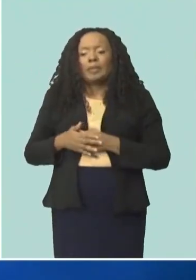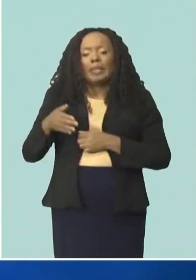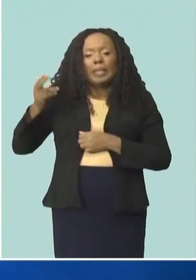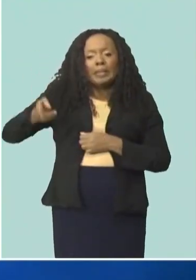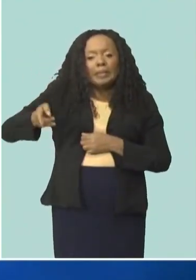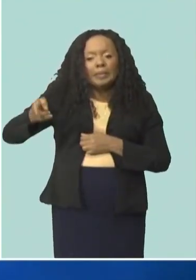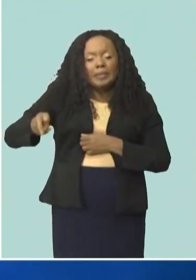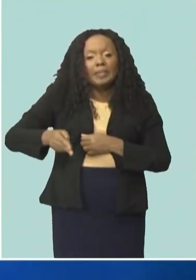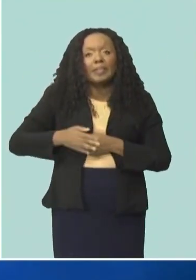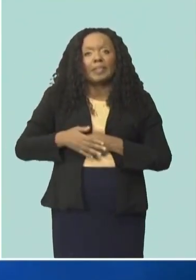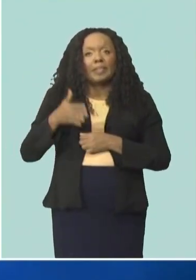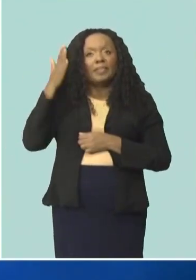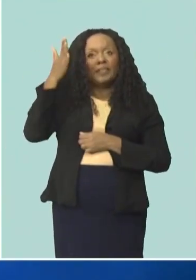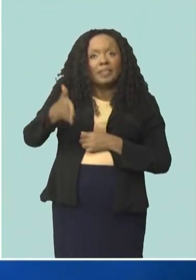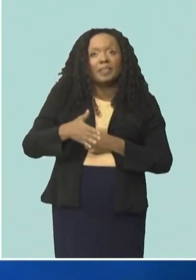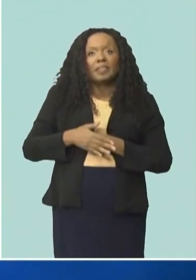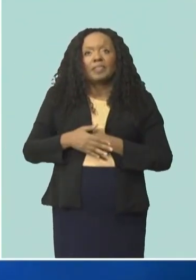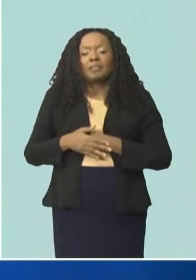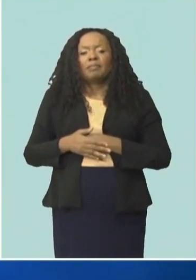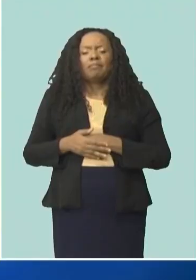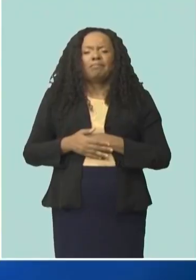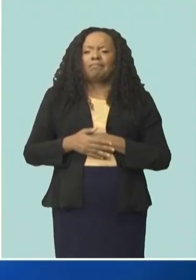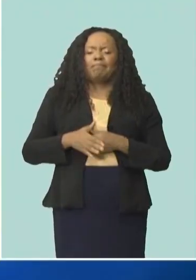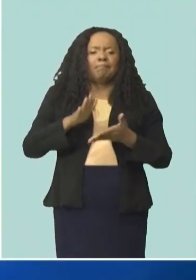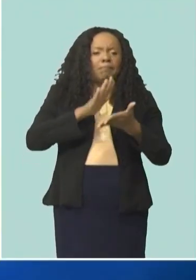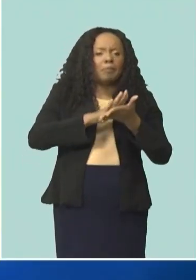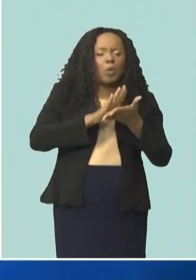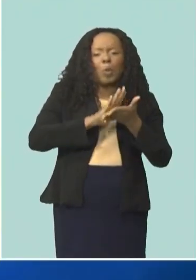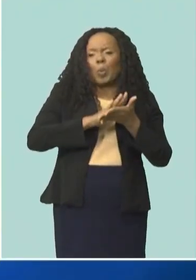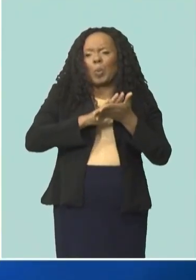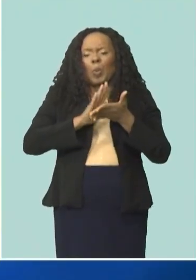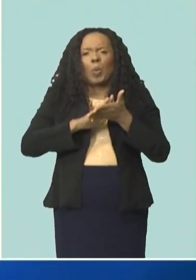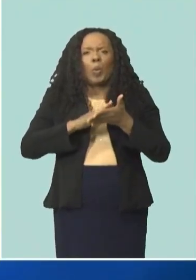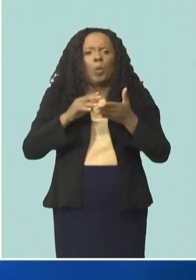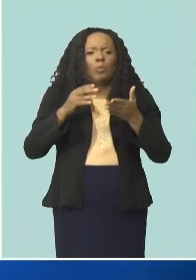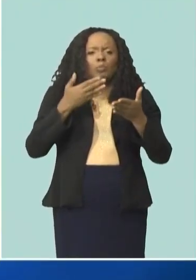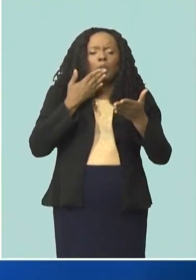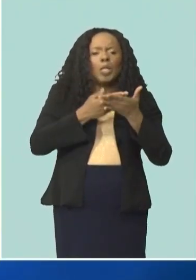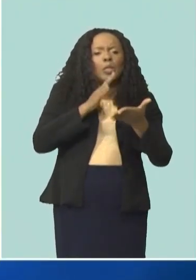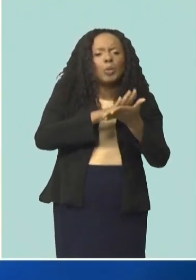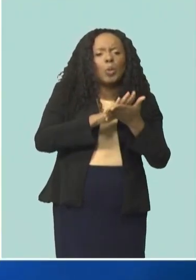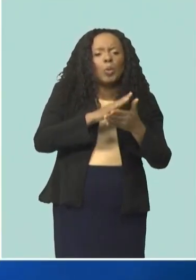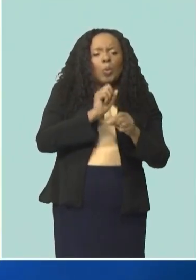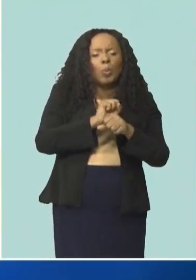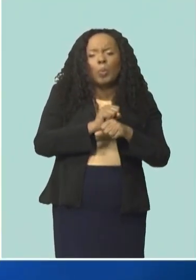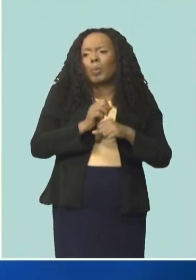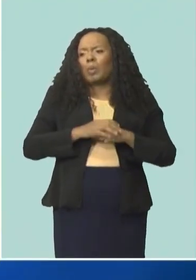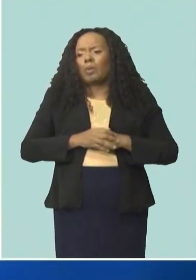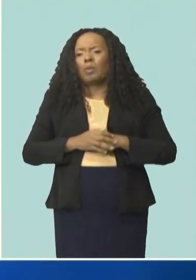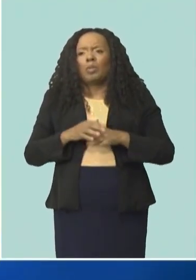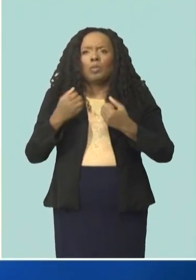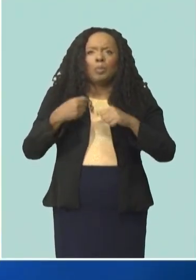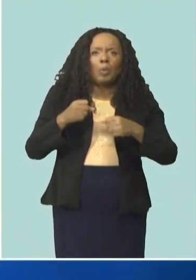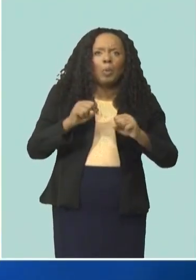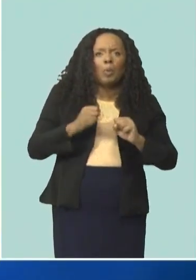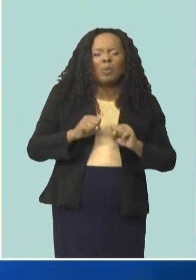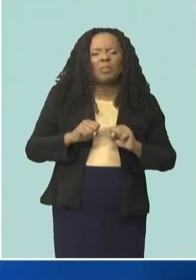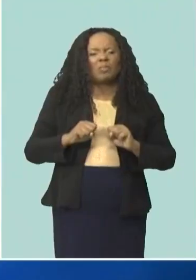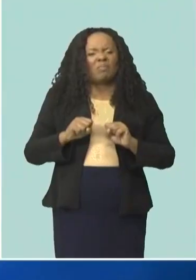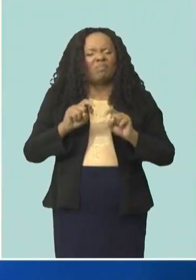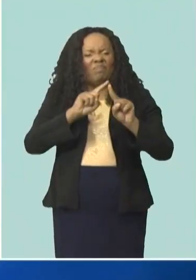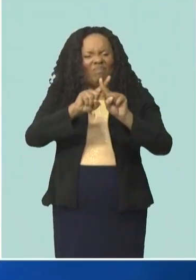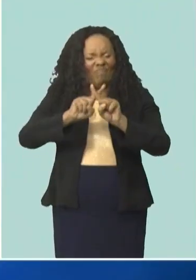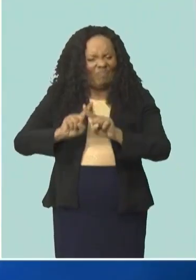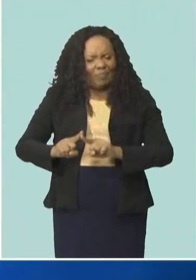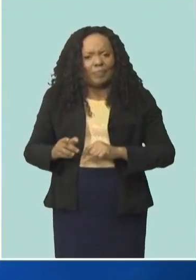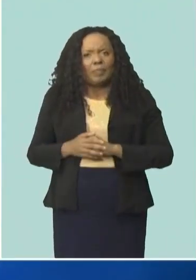outstanding academic, cultural and athletic accomplishments for the 2024-2025 academic year.